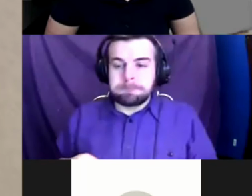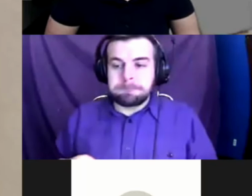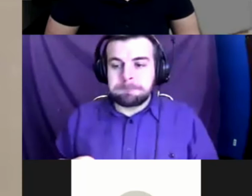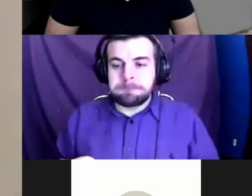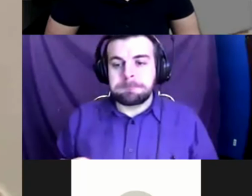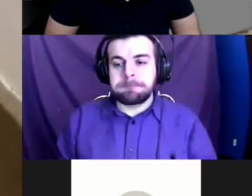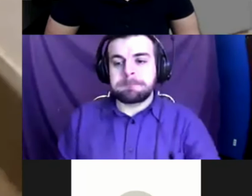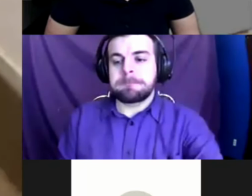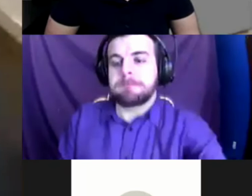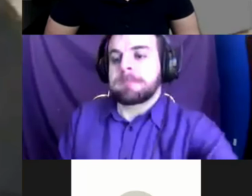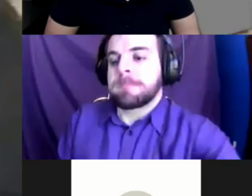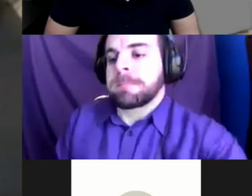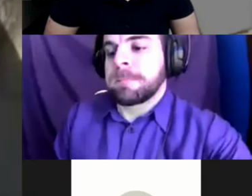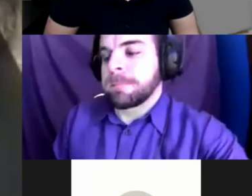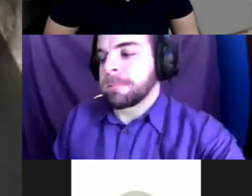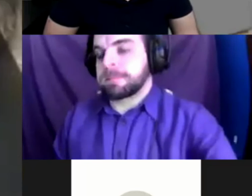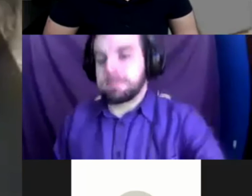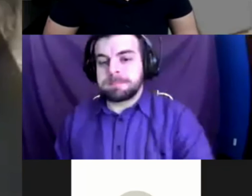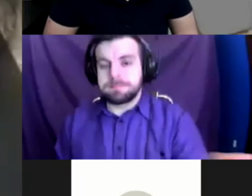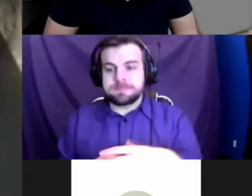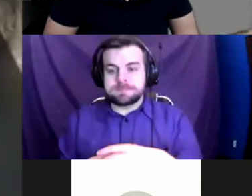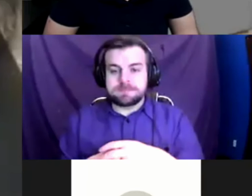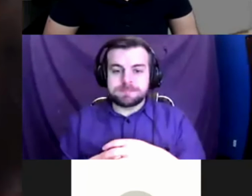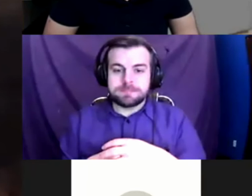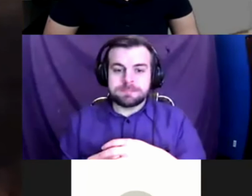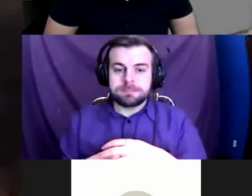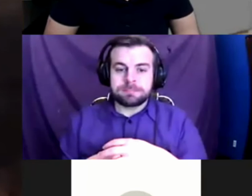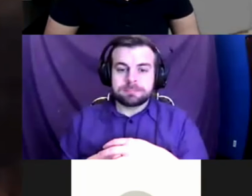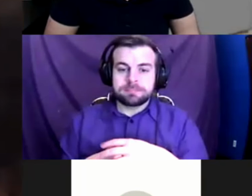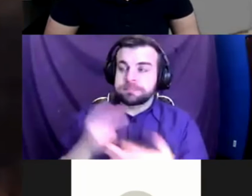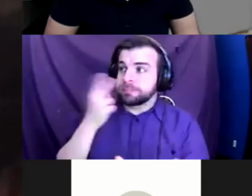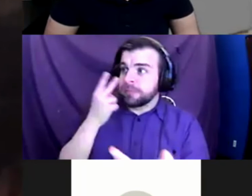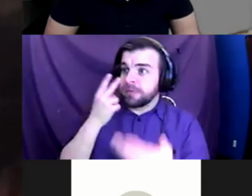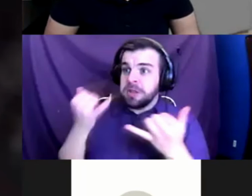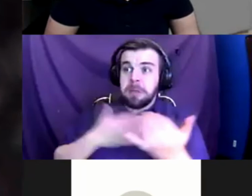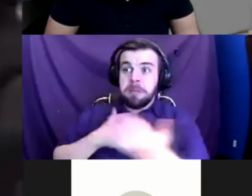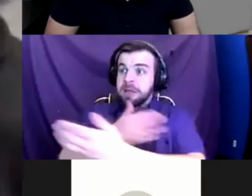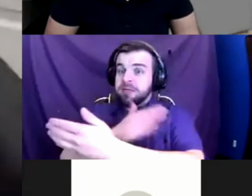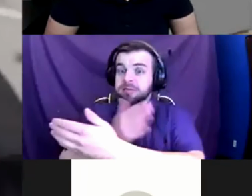See, it's playing my song, and I grew to it while I'm cooking.